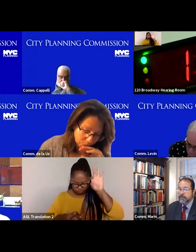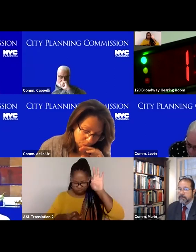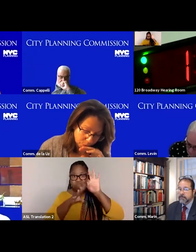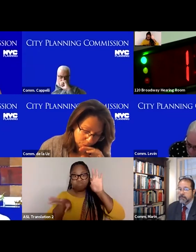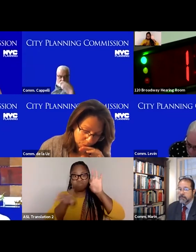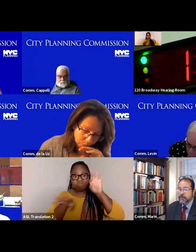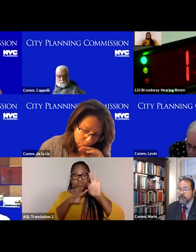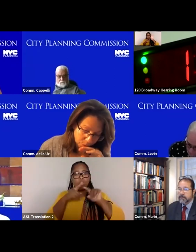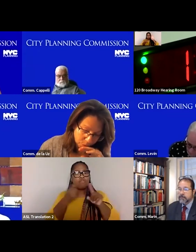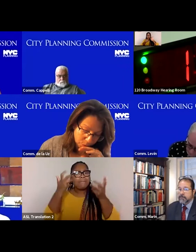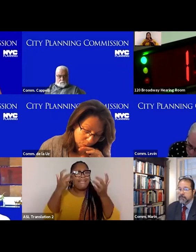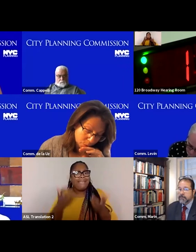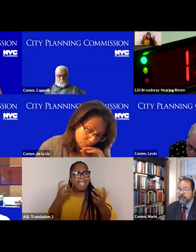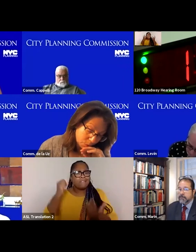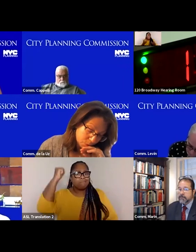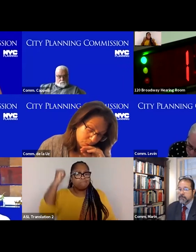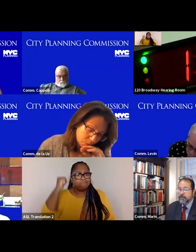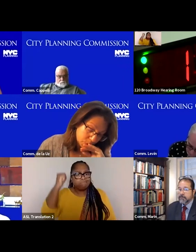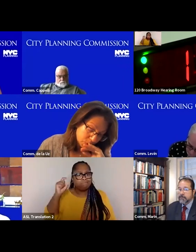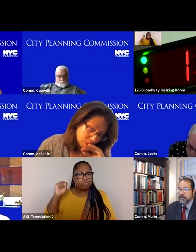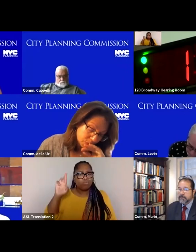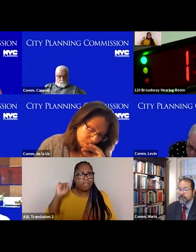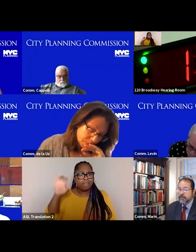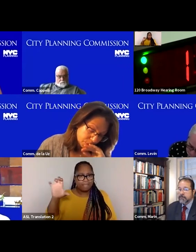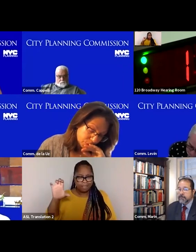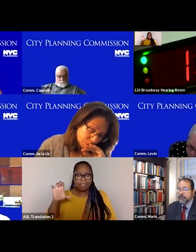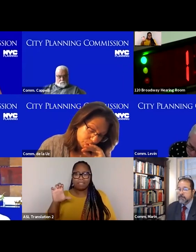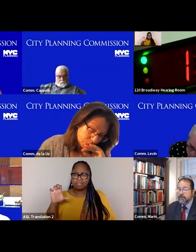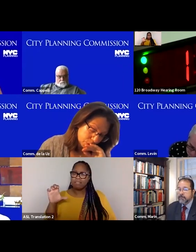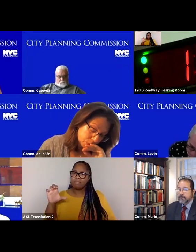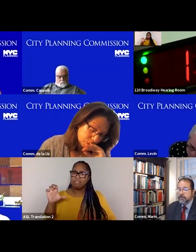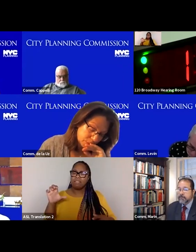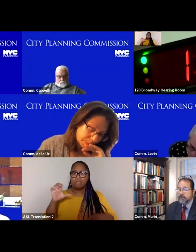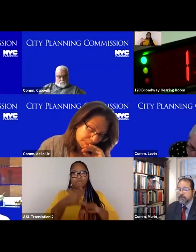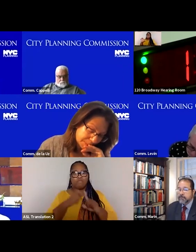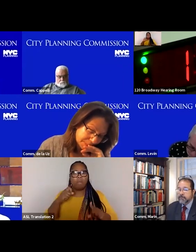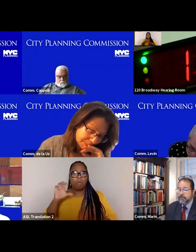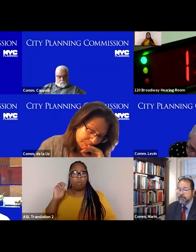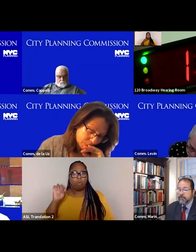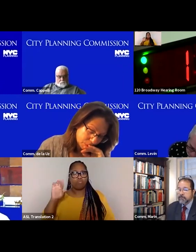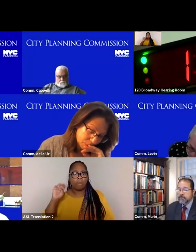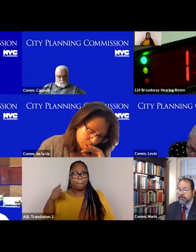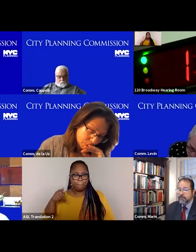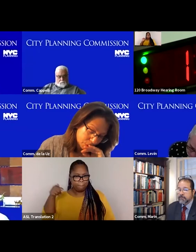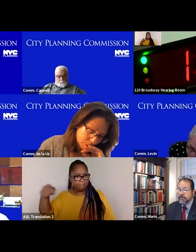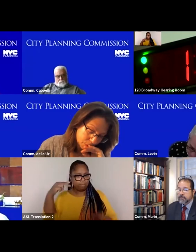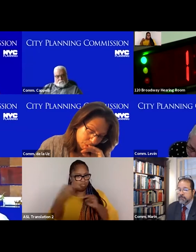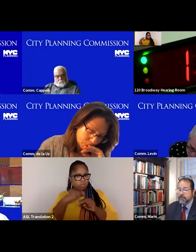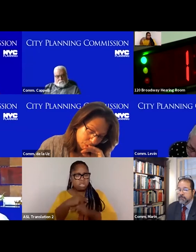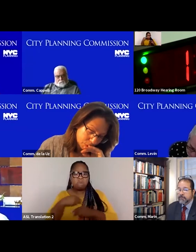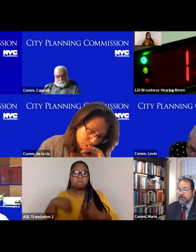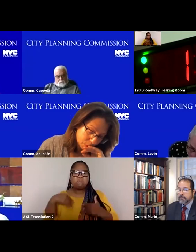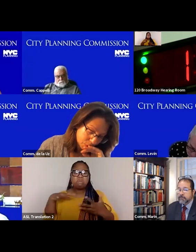little access road that connects to the Prospect Expressway on-ramp. There's a lot of damage